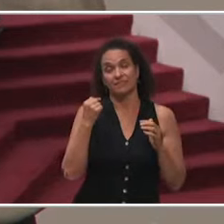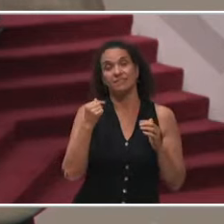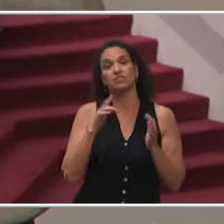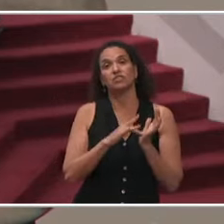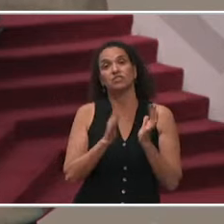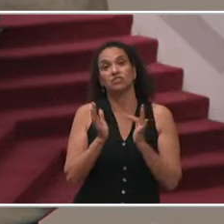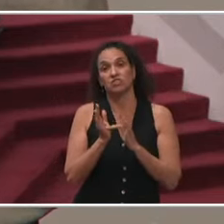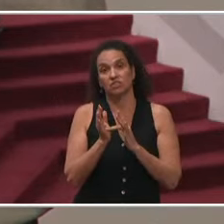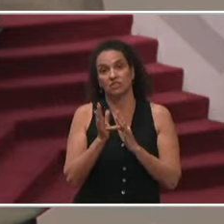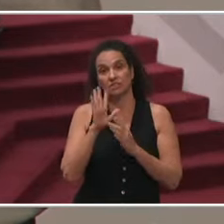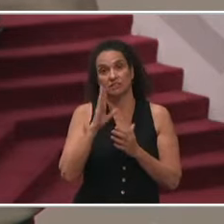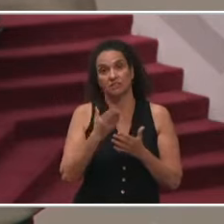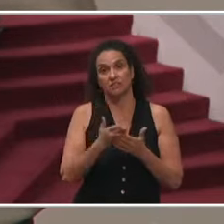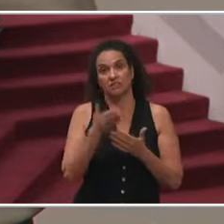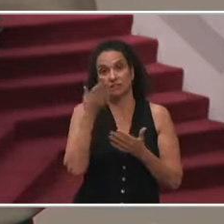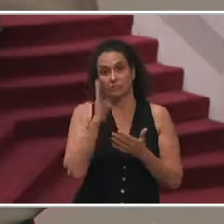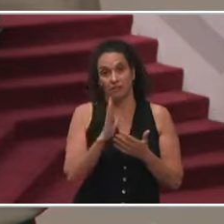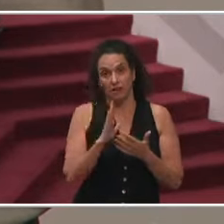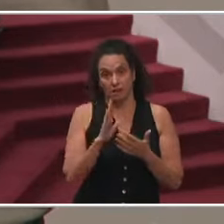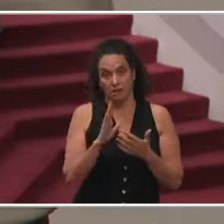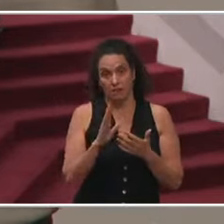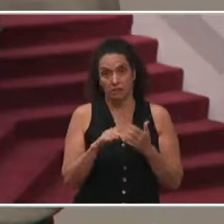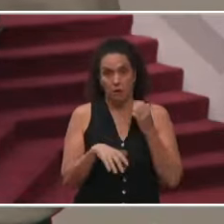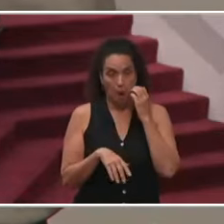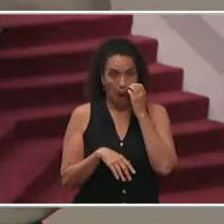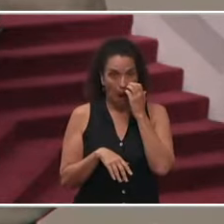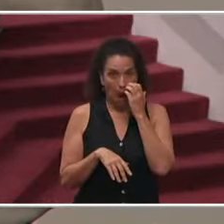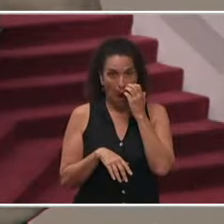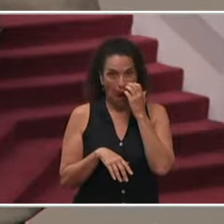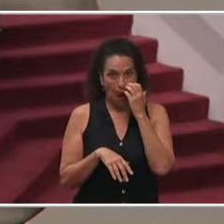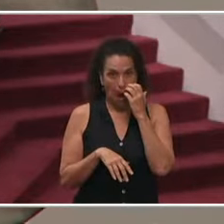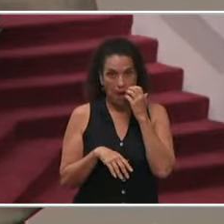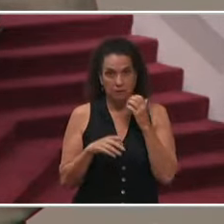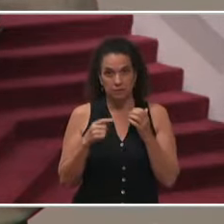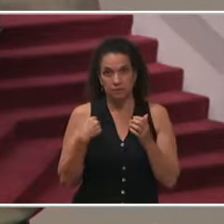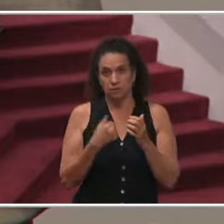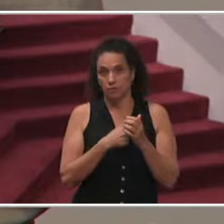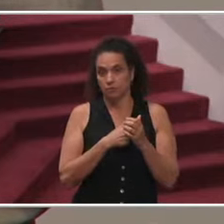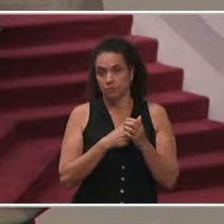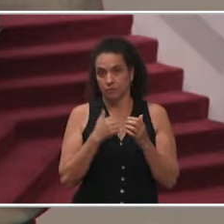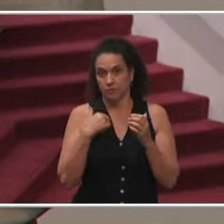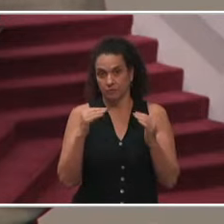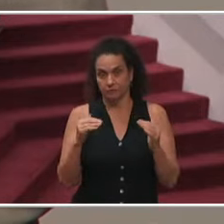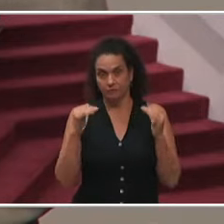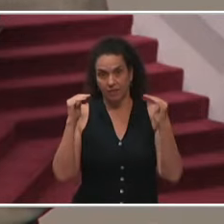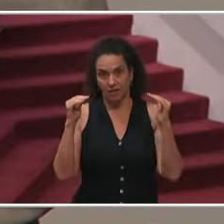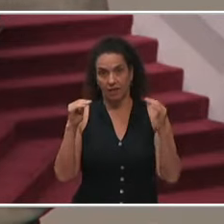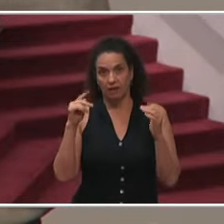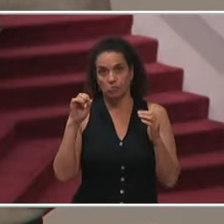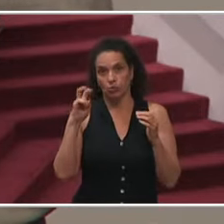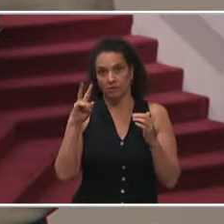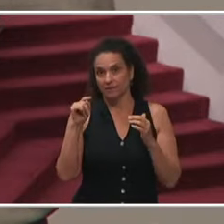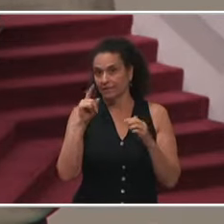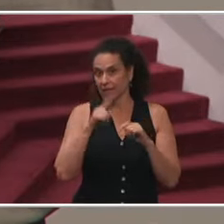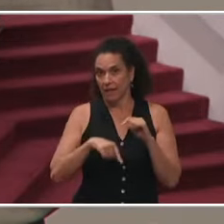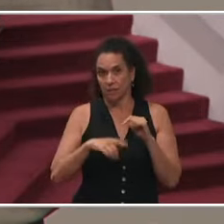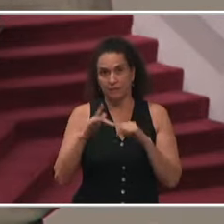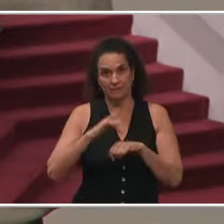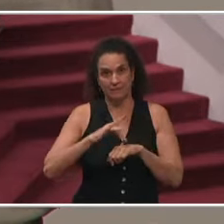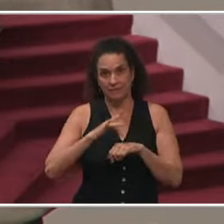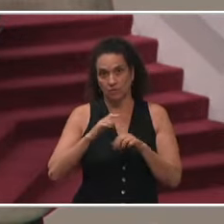hold fast our profession. For we have not a high priest which cannot be touched with